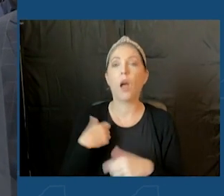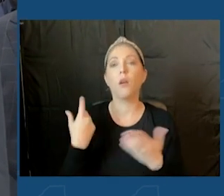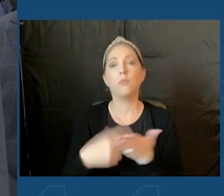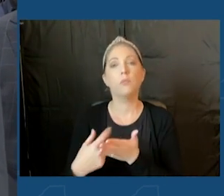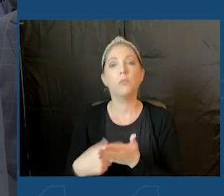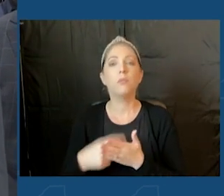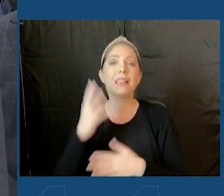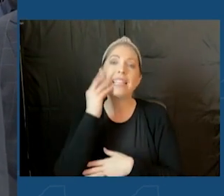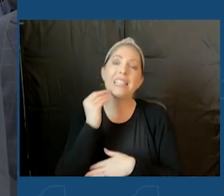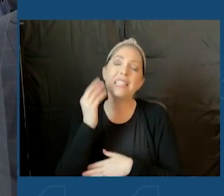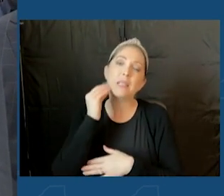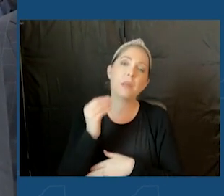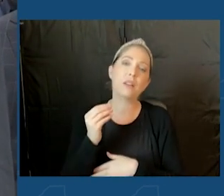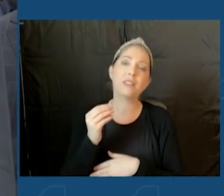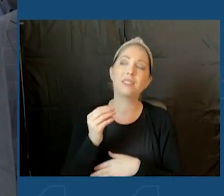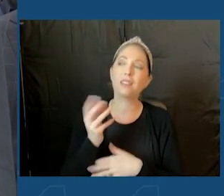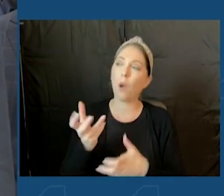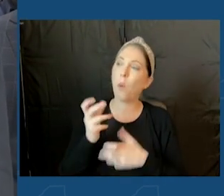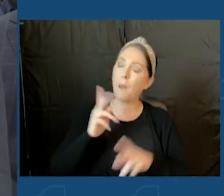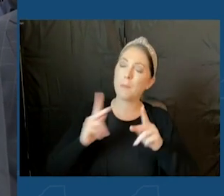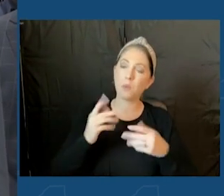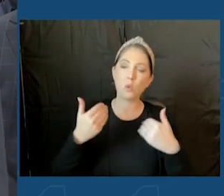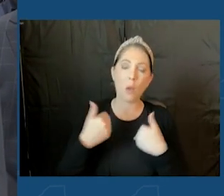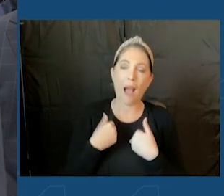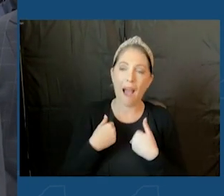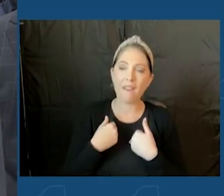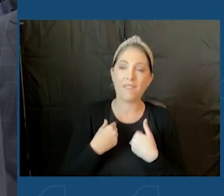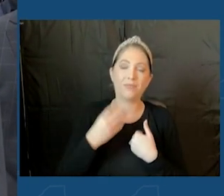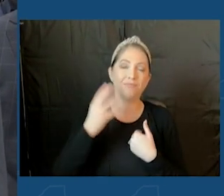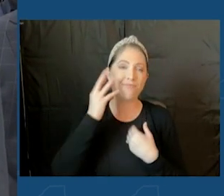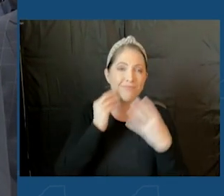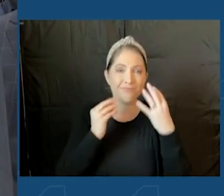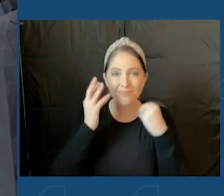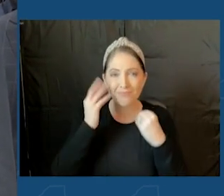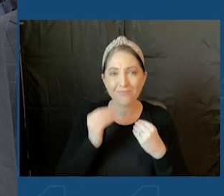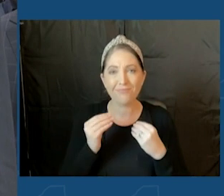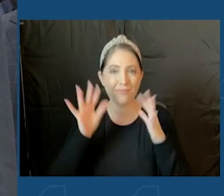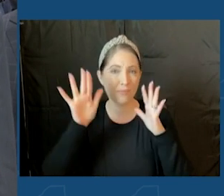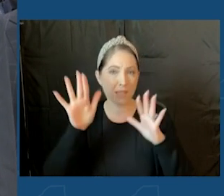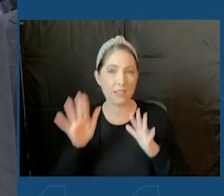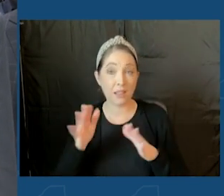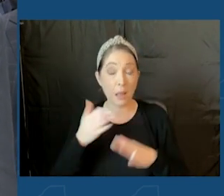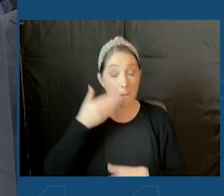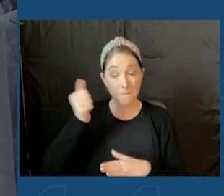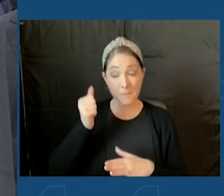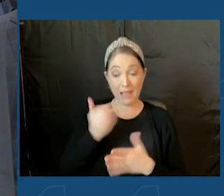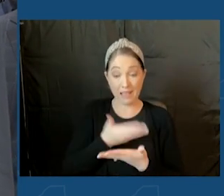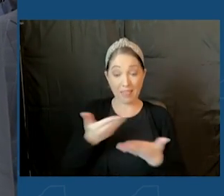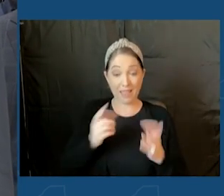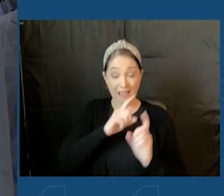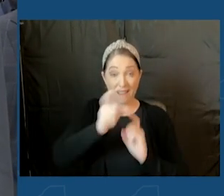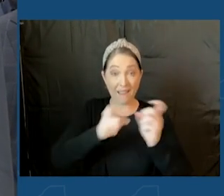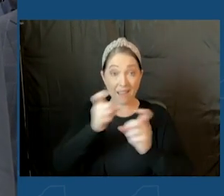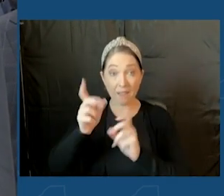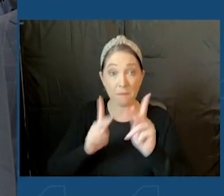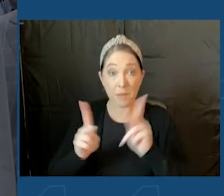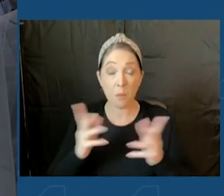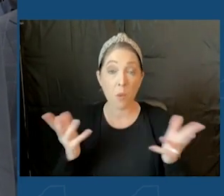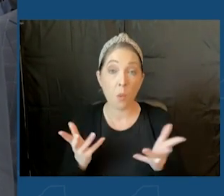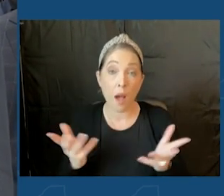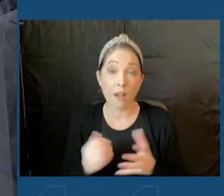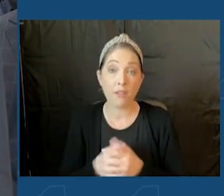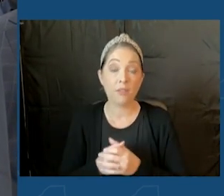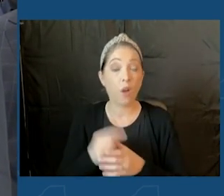something precious back in their lives. What is the best thing we can give people? And for many families, it's